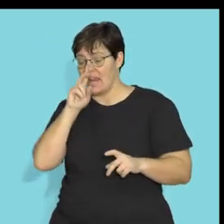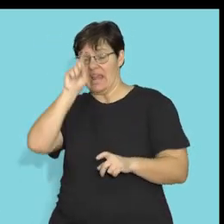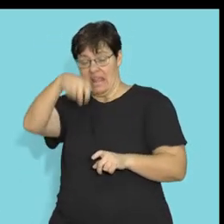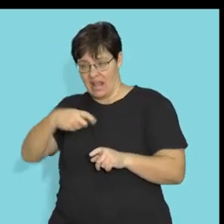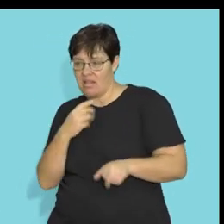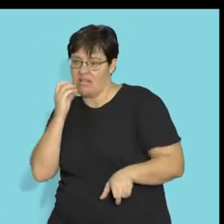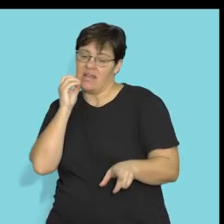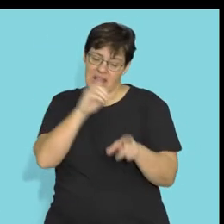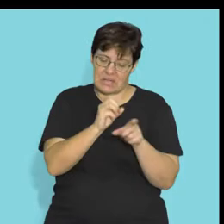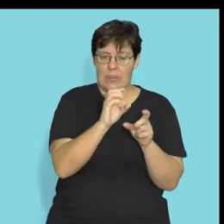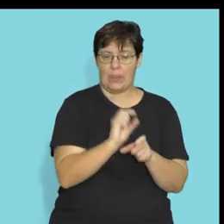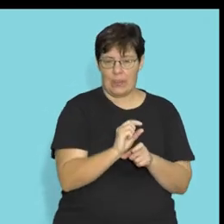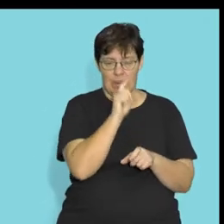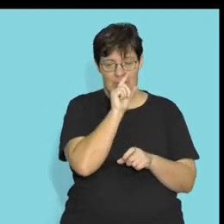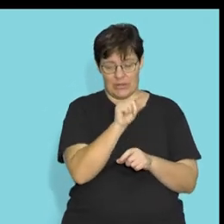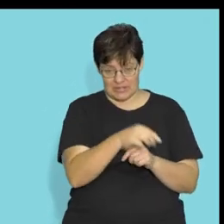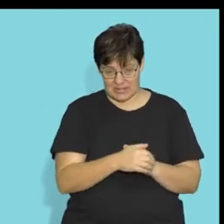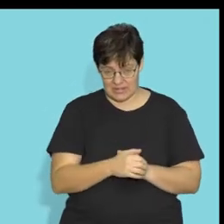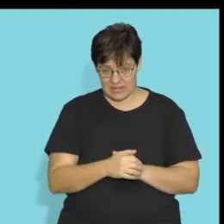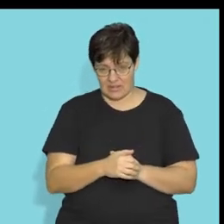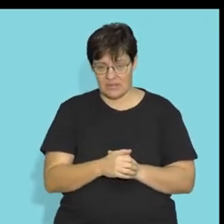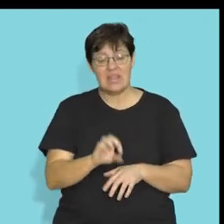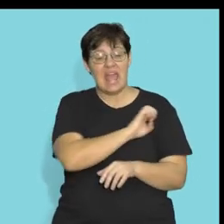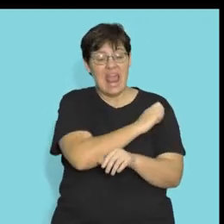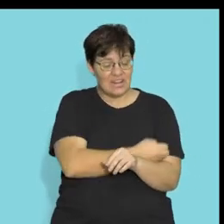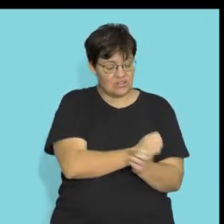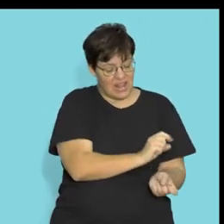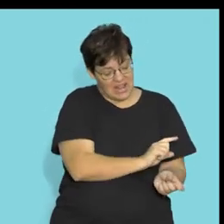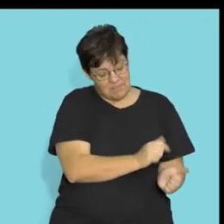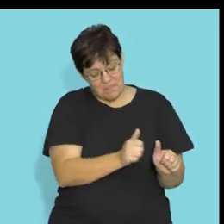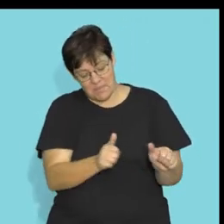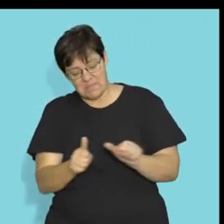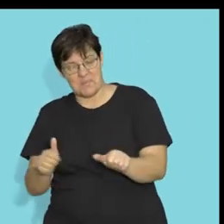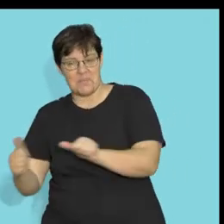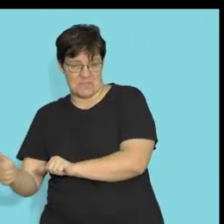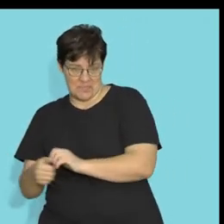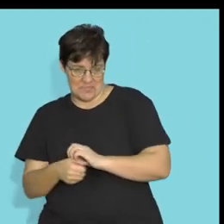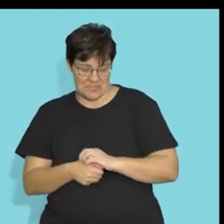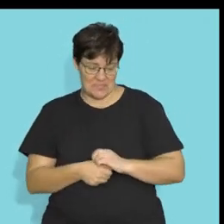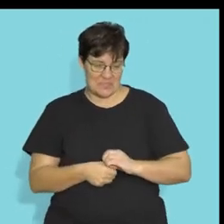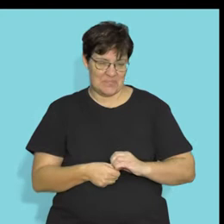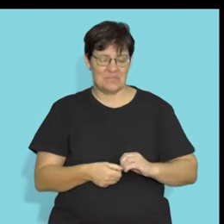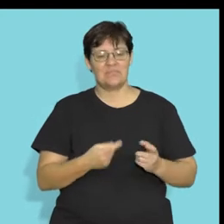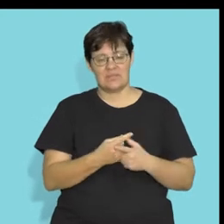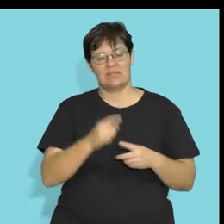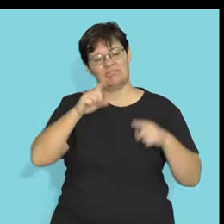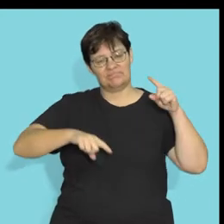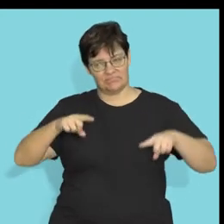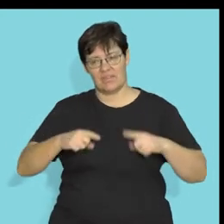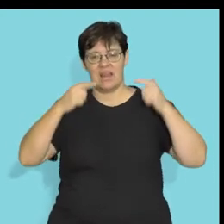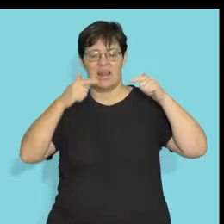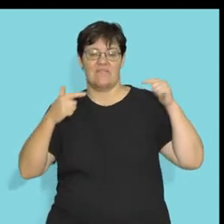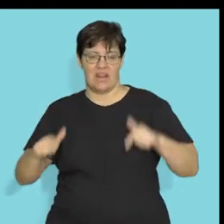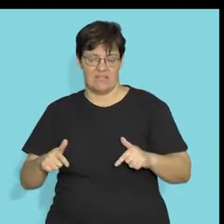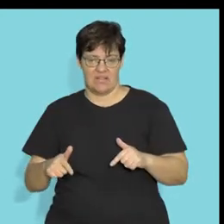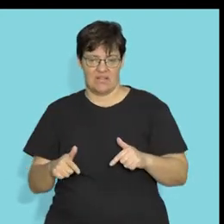consumers. So here we see that the flow of energy again is a unidirectional manner, where we find different